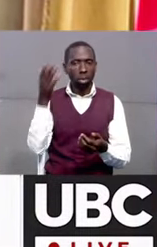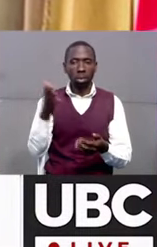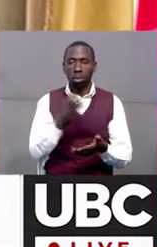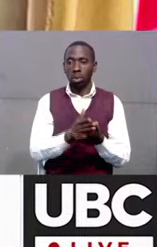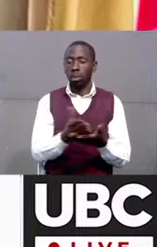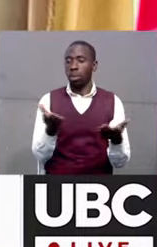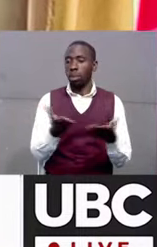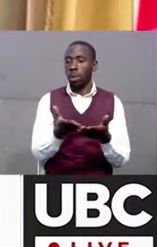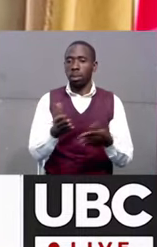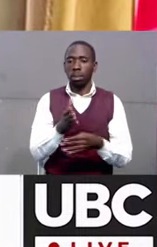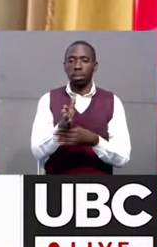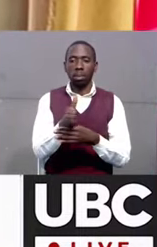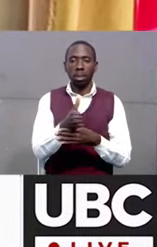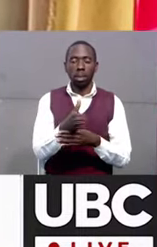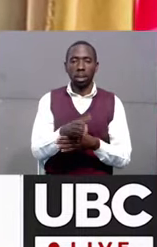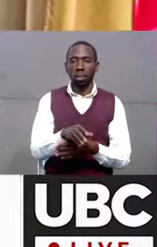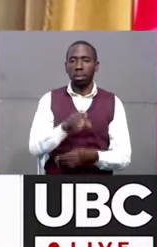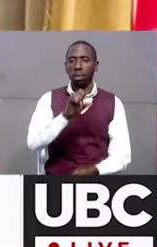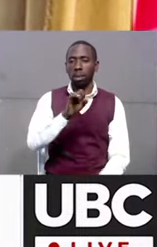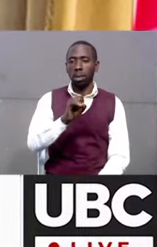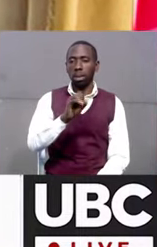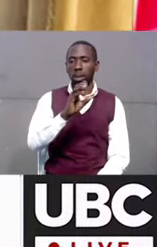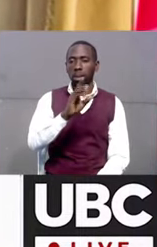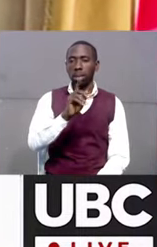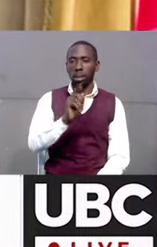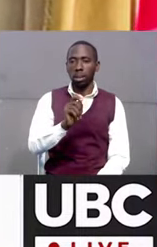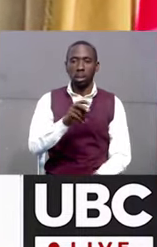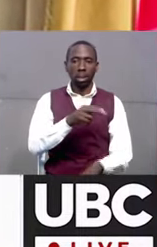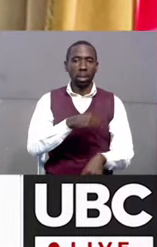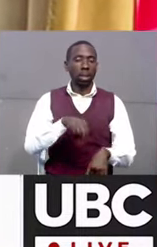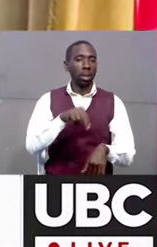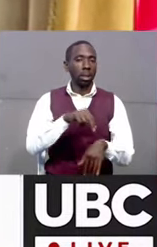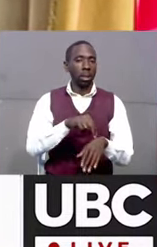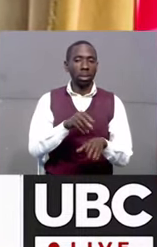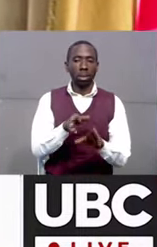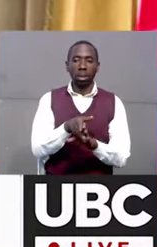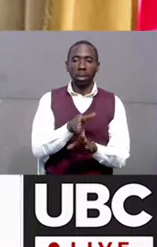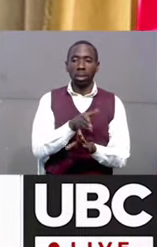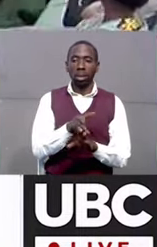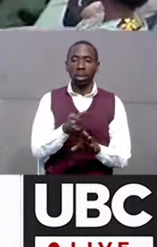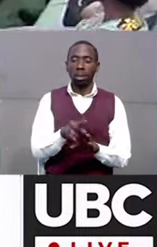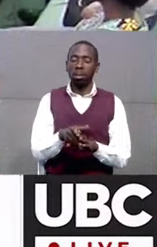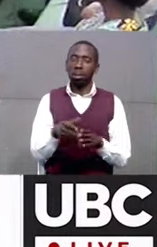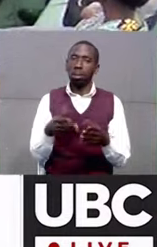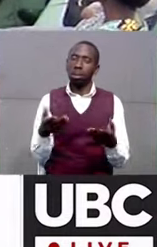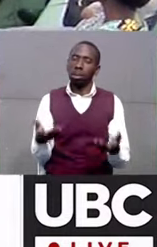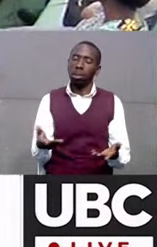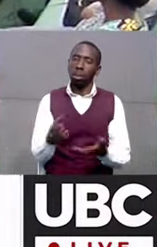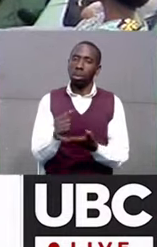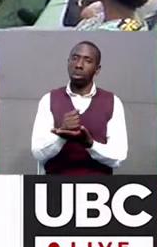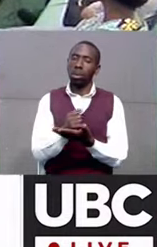Minister of ICT and National Guidance. Auditor General.